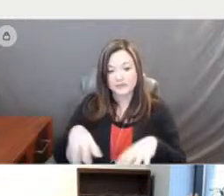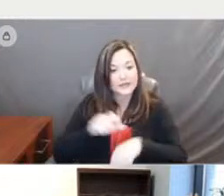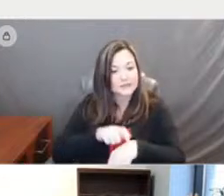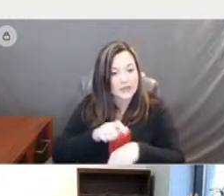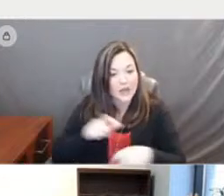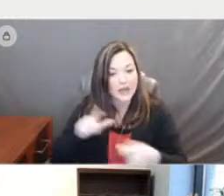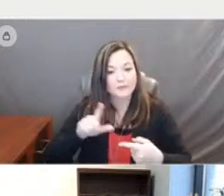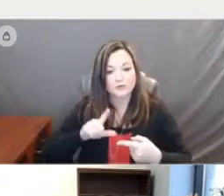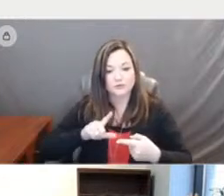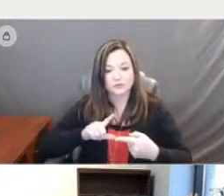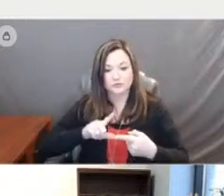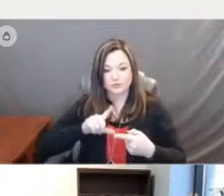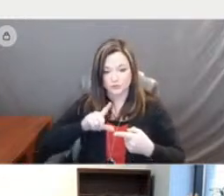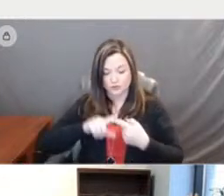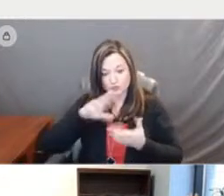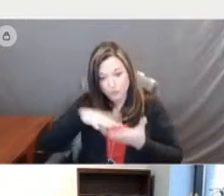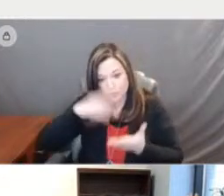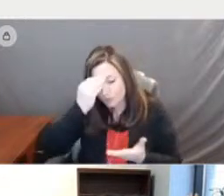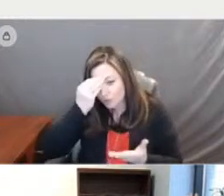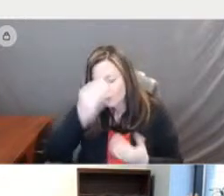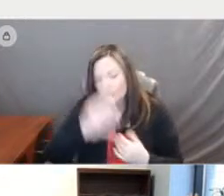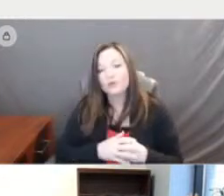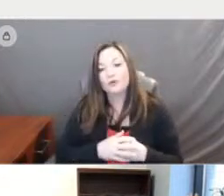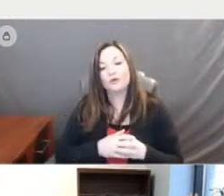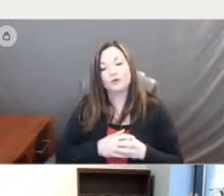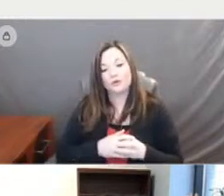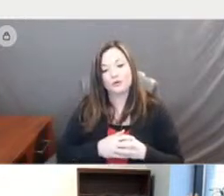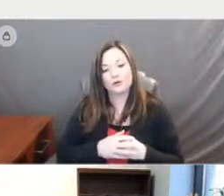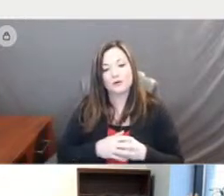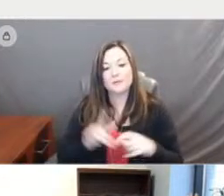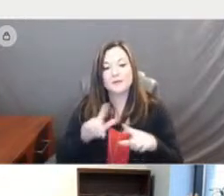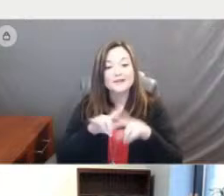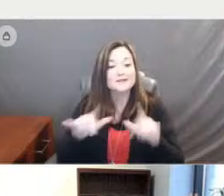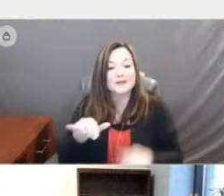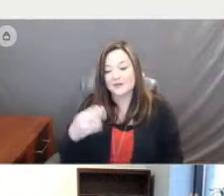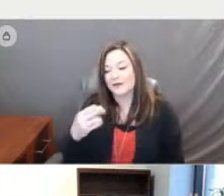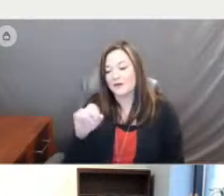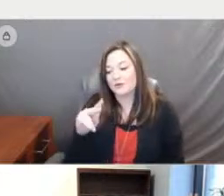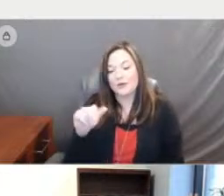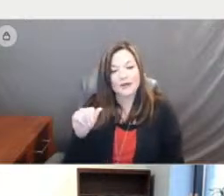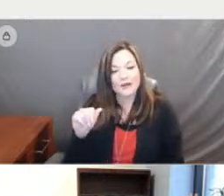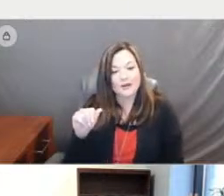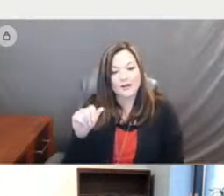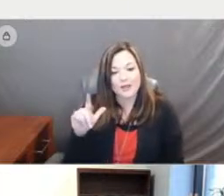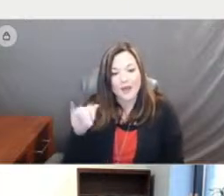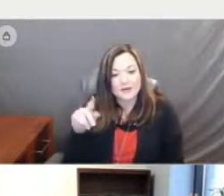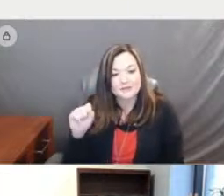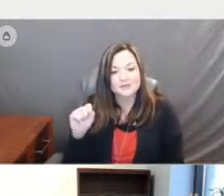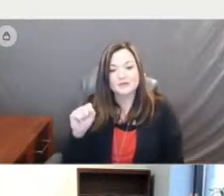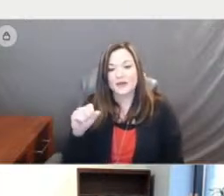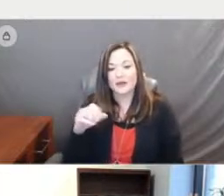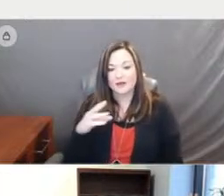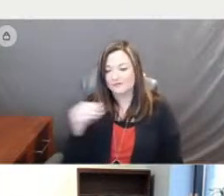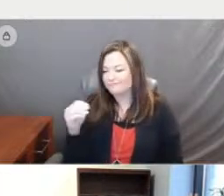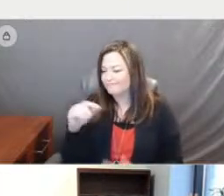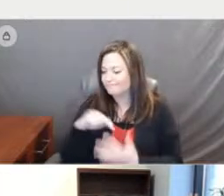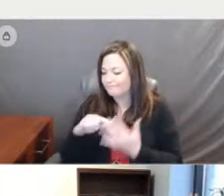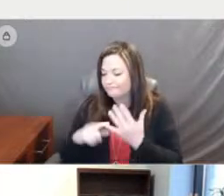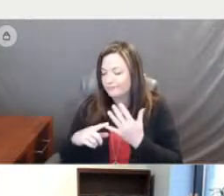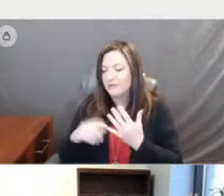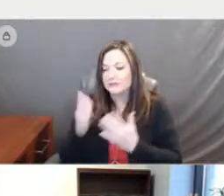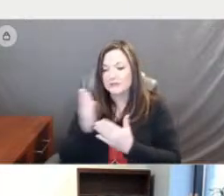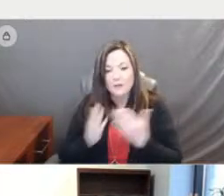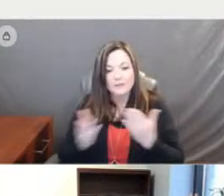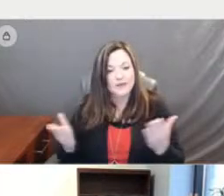Tuskegee Airmen, but also the likes of Henrietta Lacks in the HeLa cells, where there's been certain things that have